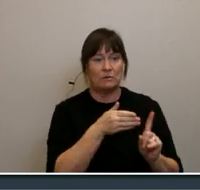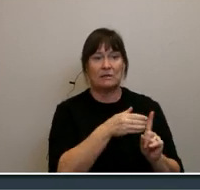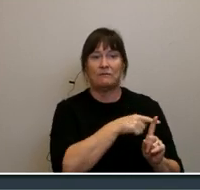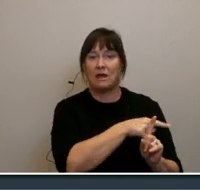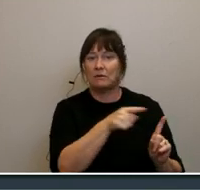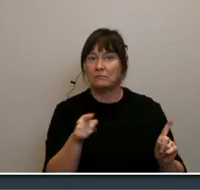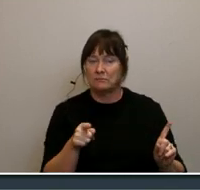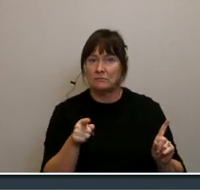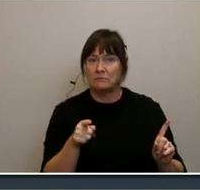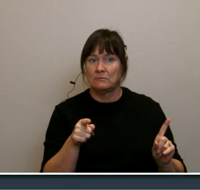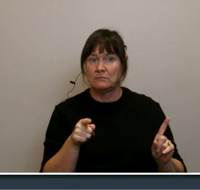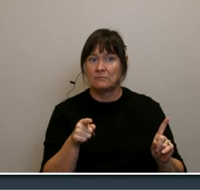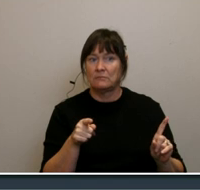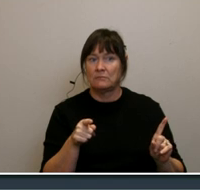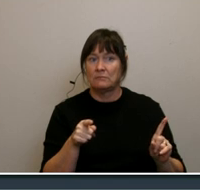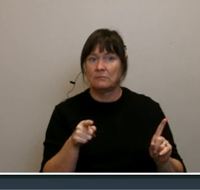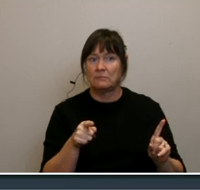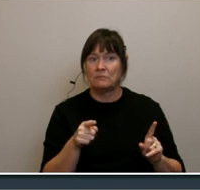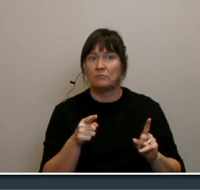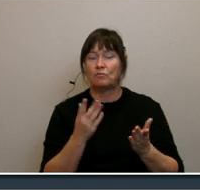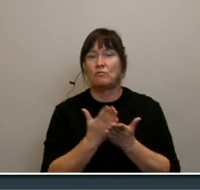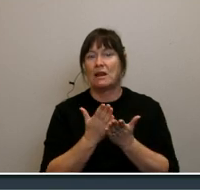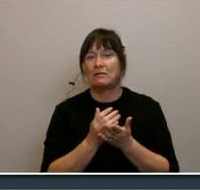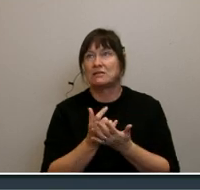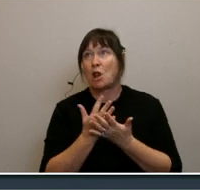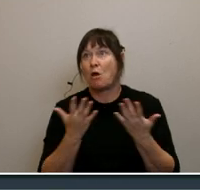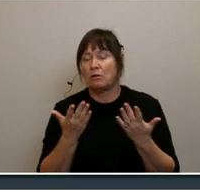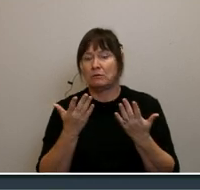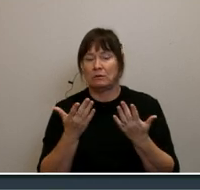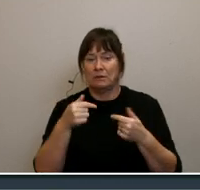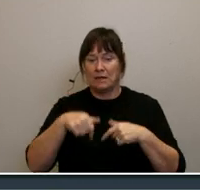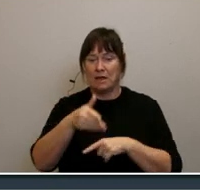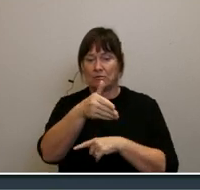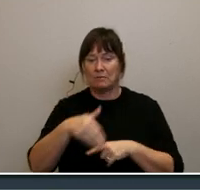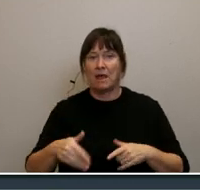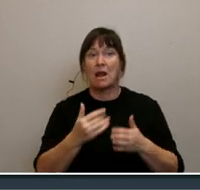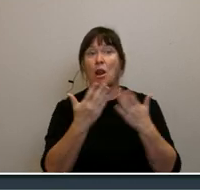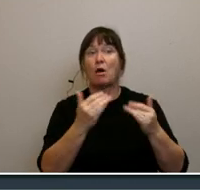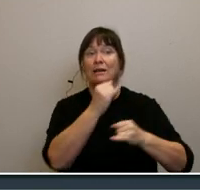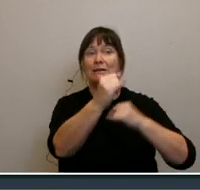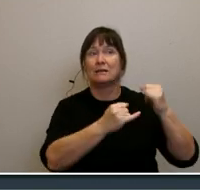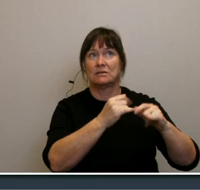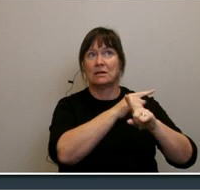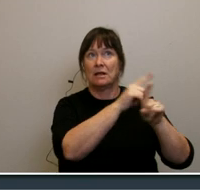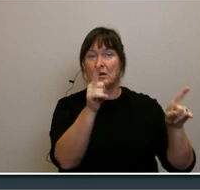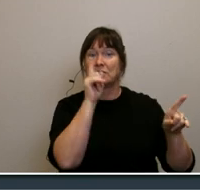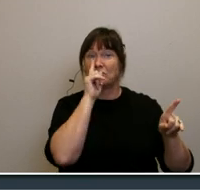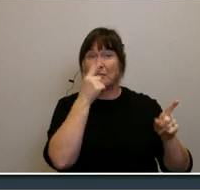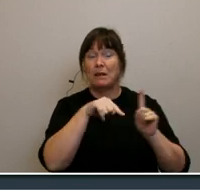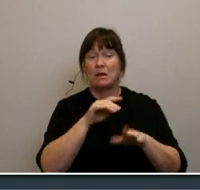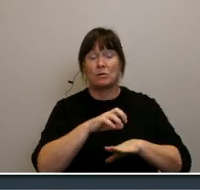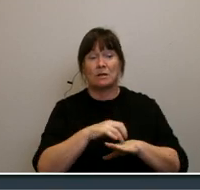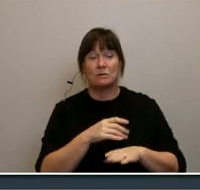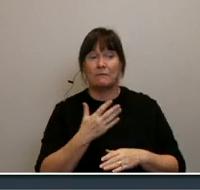and there are literally hundreds of them in the Bay, thousands nationally. And that's great news because these are people who and organizations